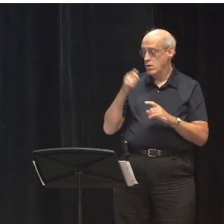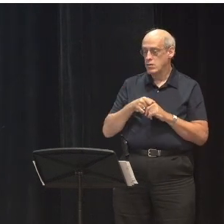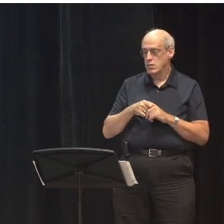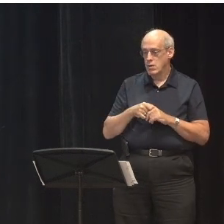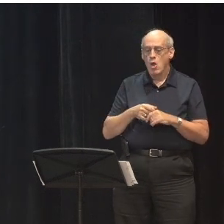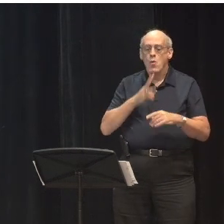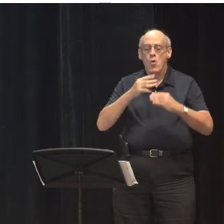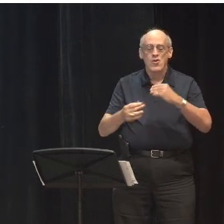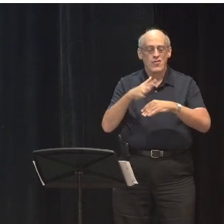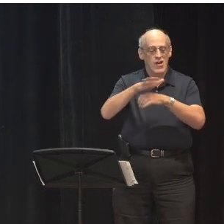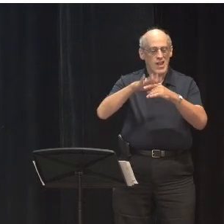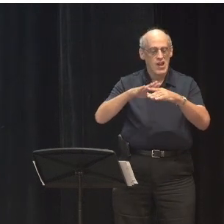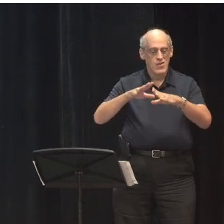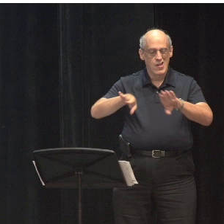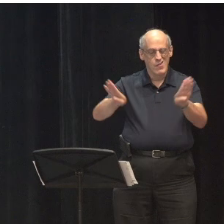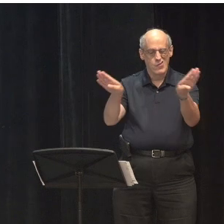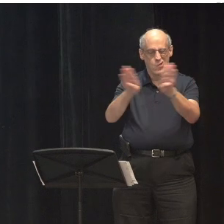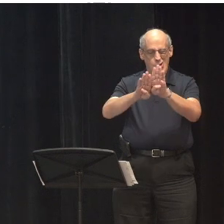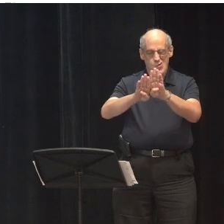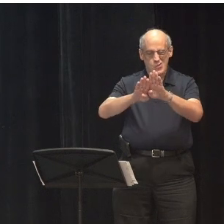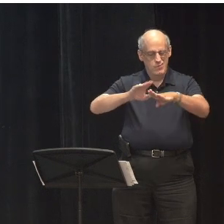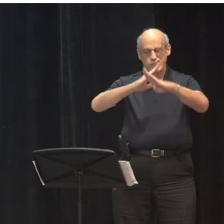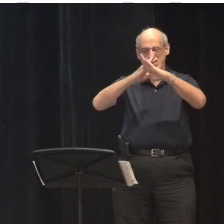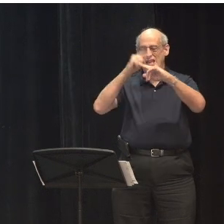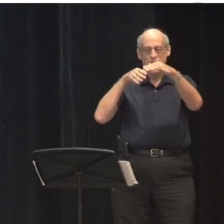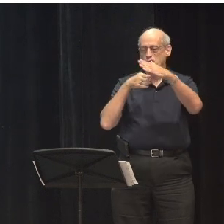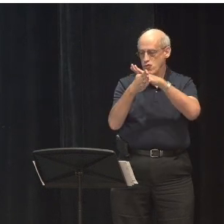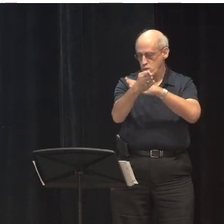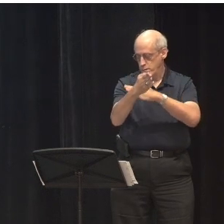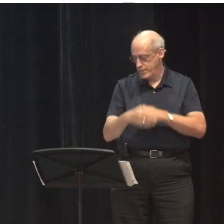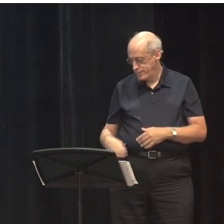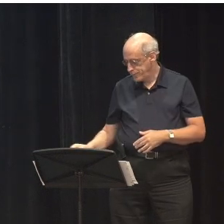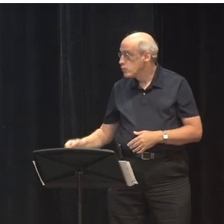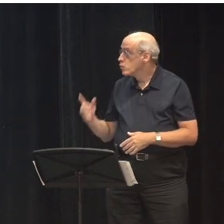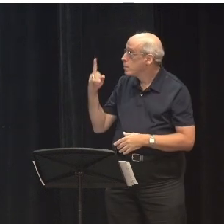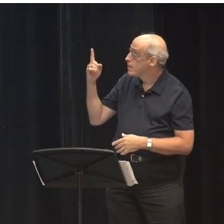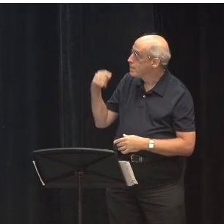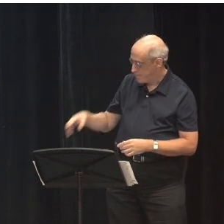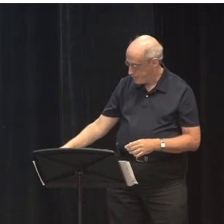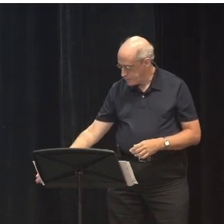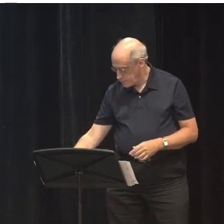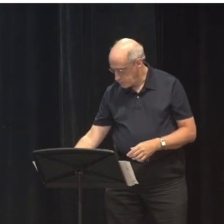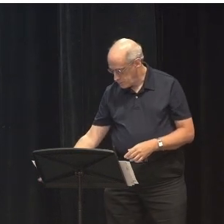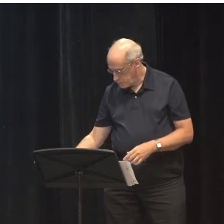the waterfront for the biking and jogging and walking. Next slide, please.